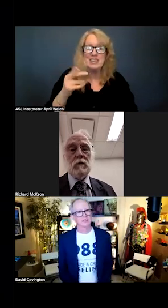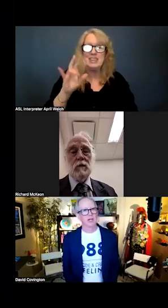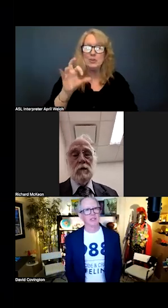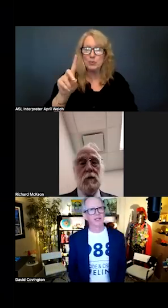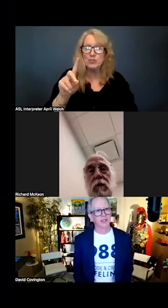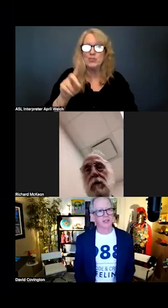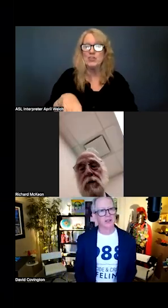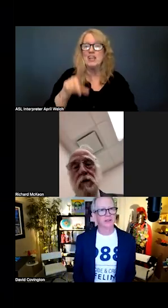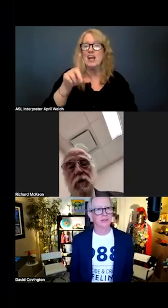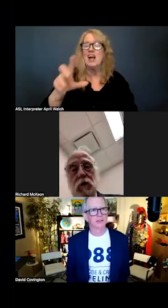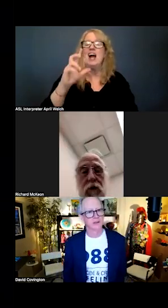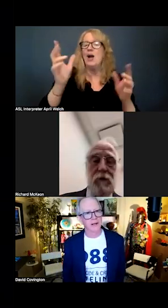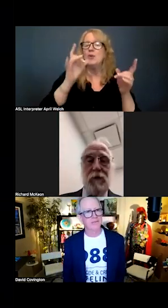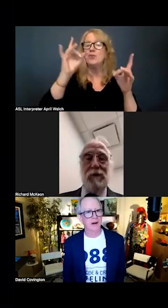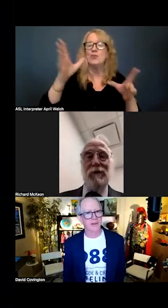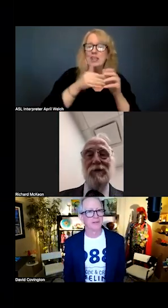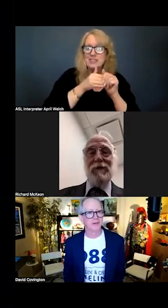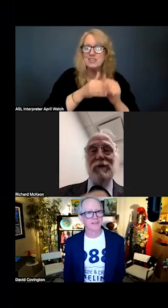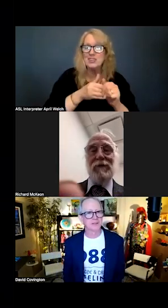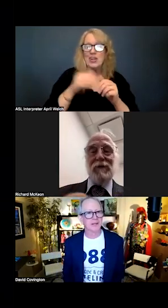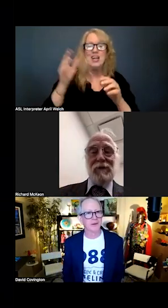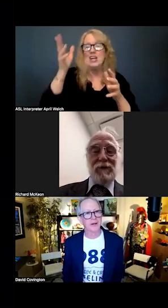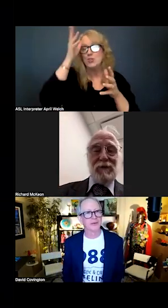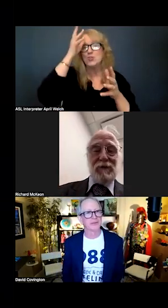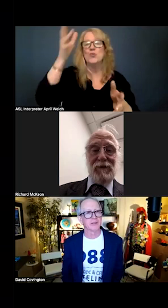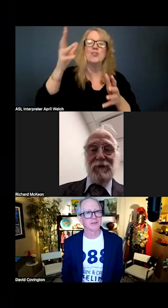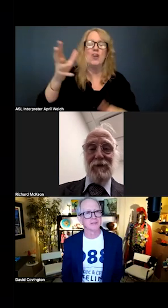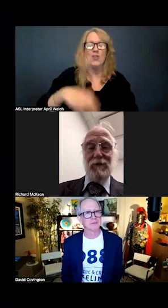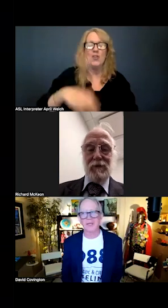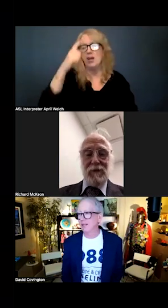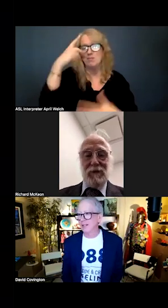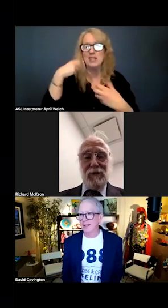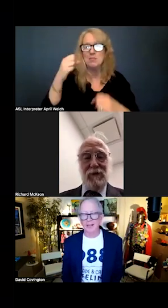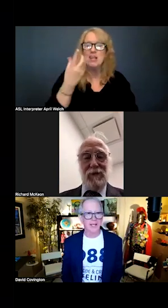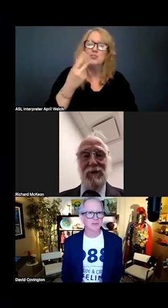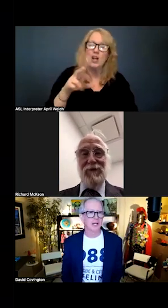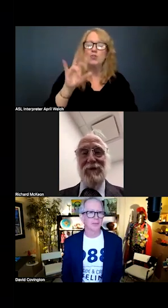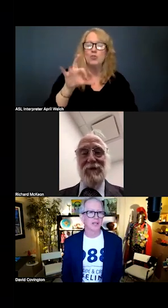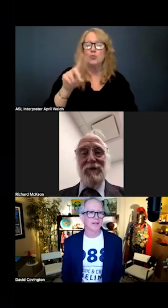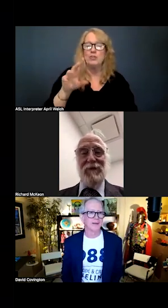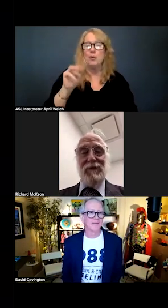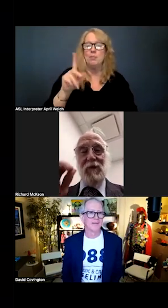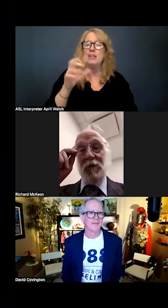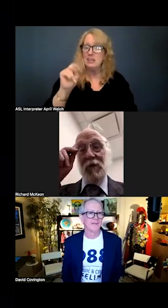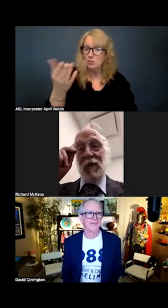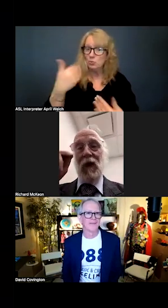crisis leader, grandfather of crisis mental health, Dr. Richard McKeon, our SAMHSA update.